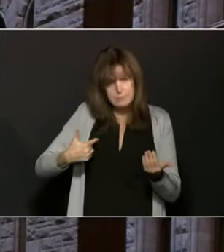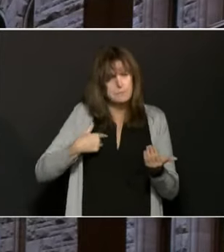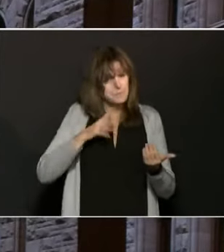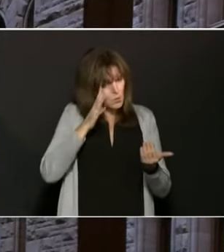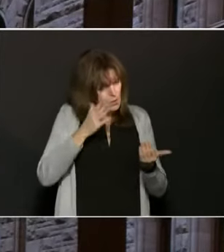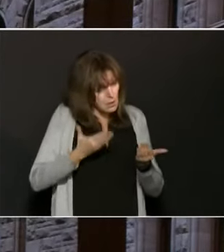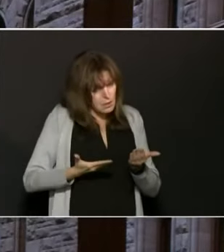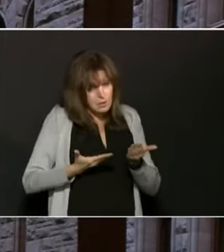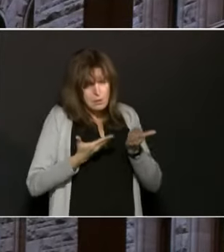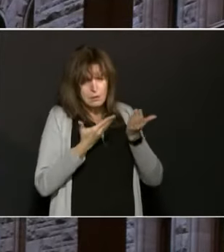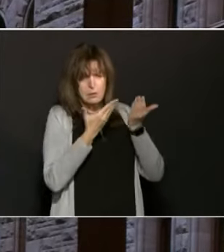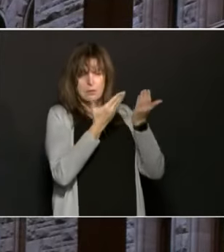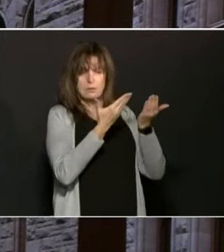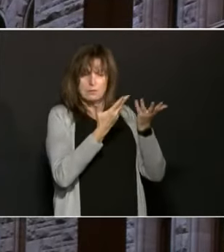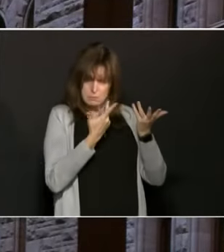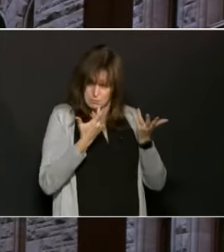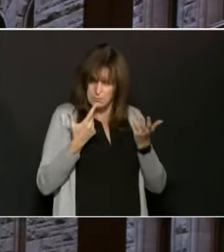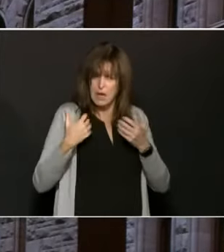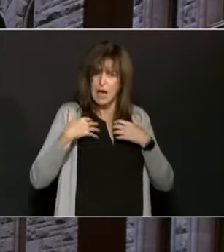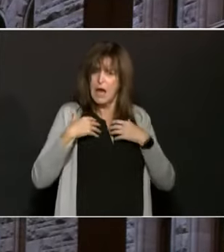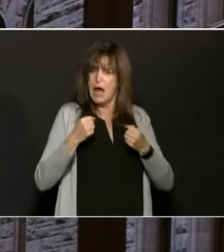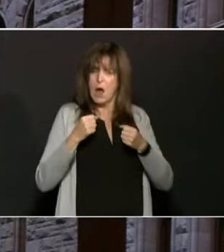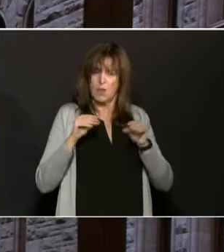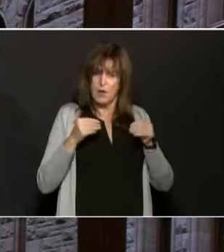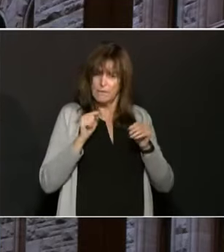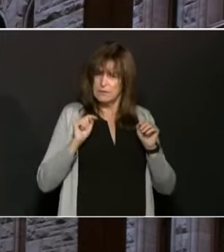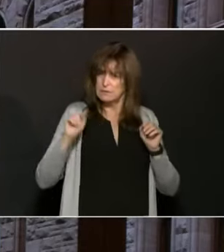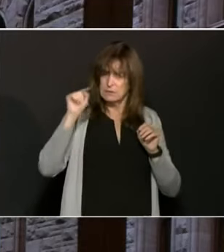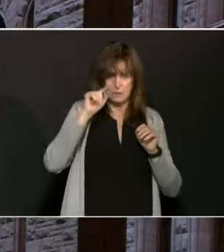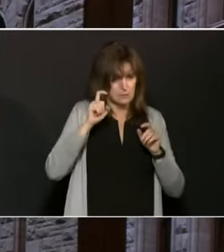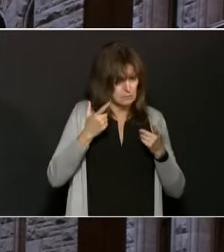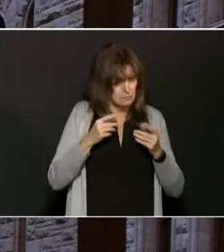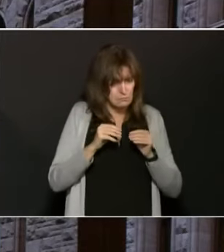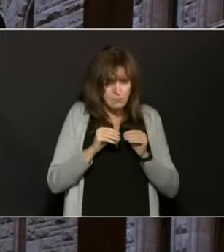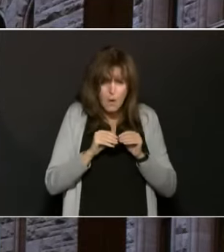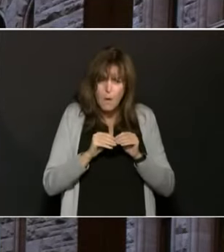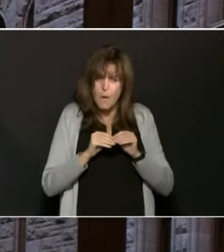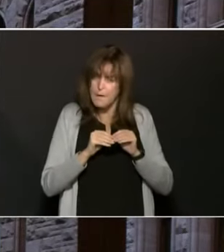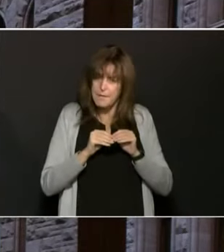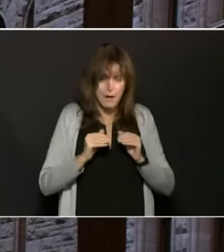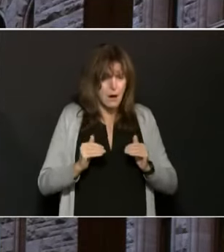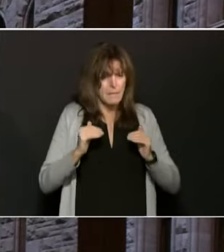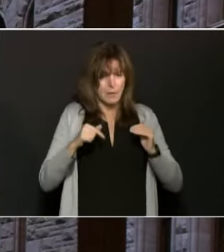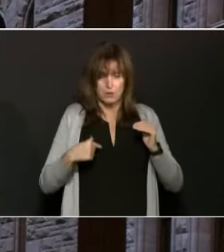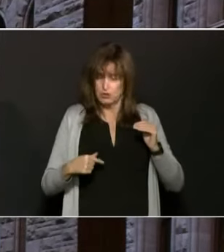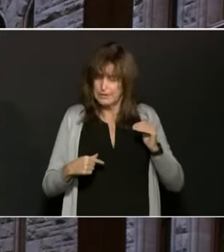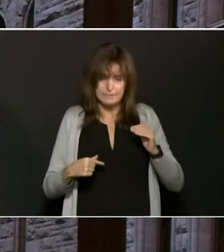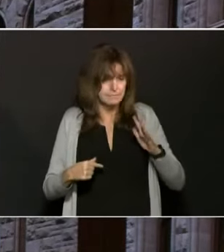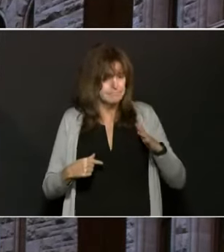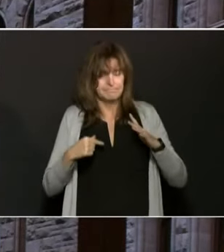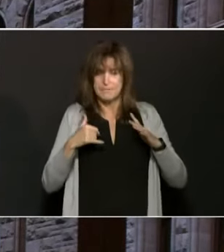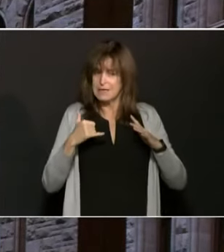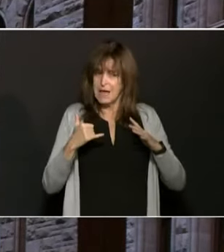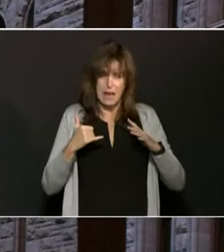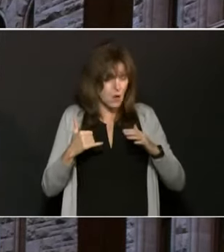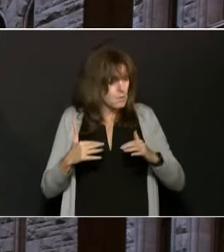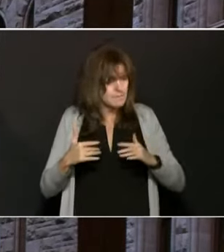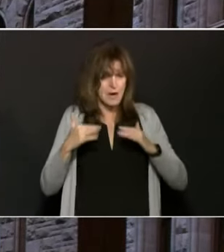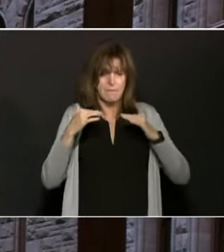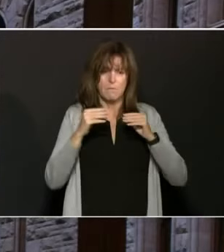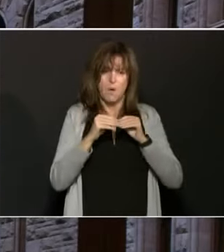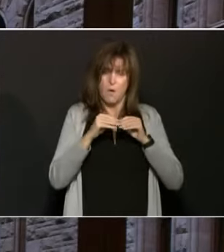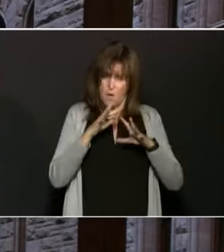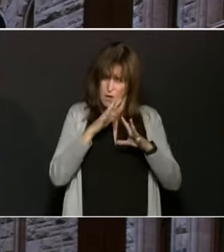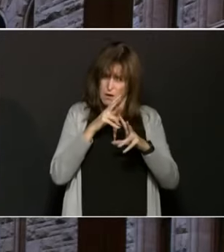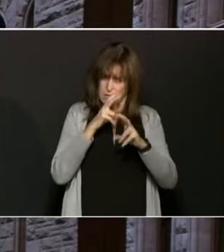up in the framework. Some greens are going to yellow, yellows to etc. So we'll be bringing those recommendations forward